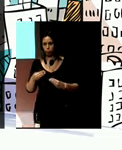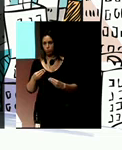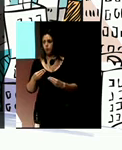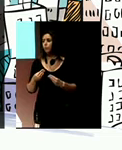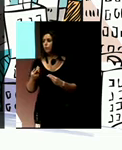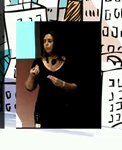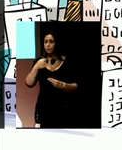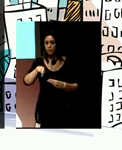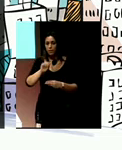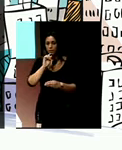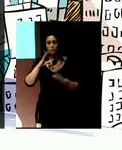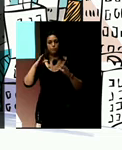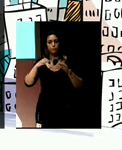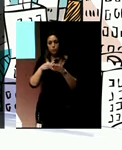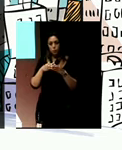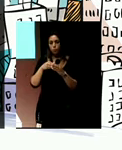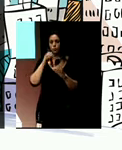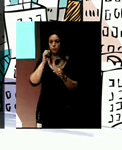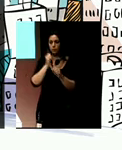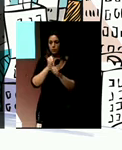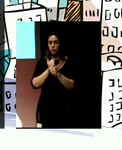very good colleagues. All we do